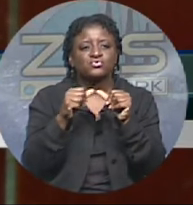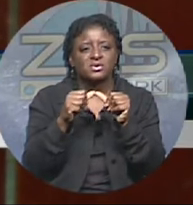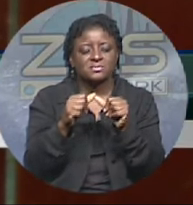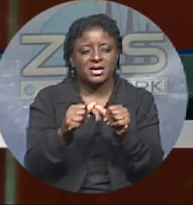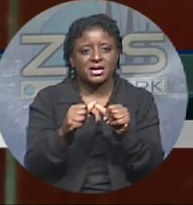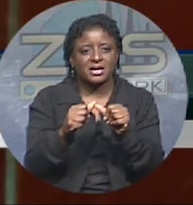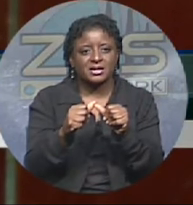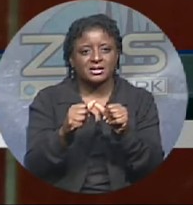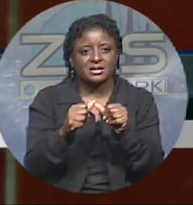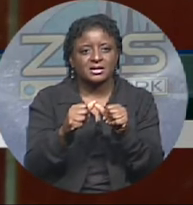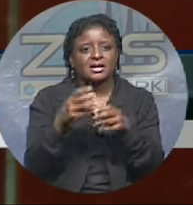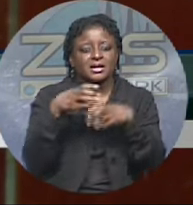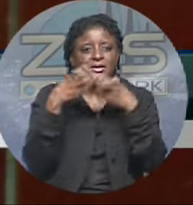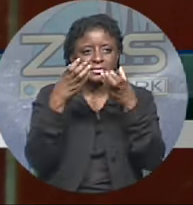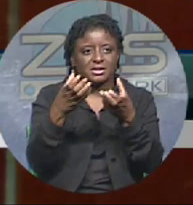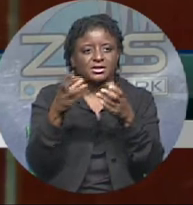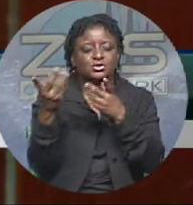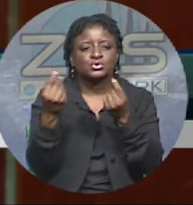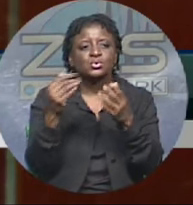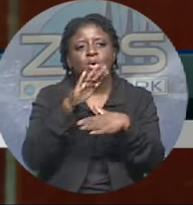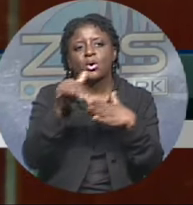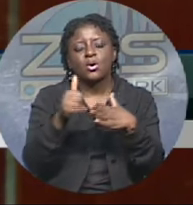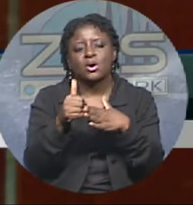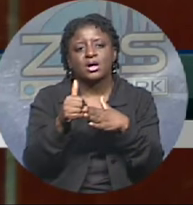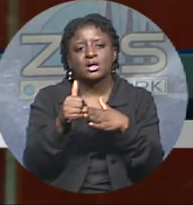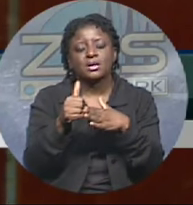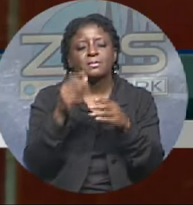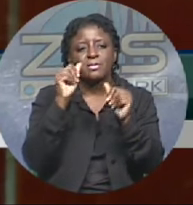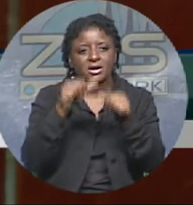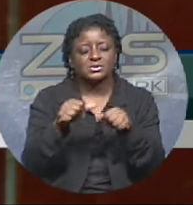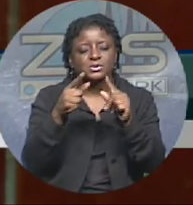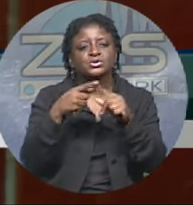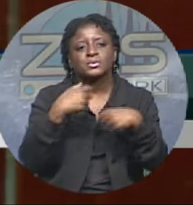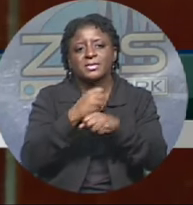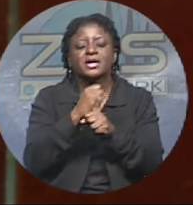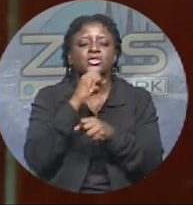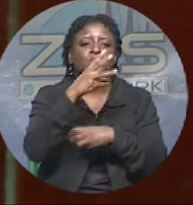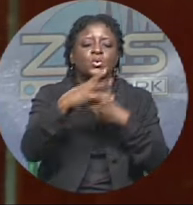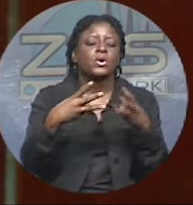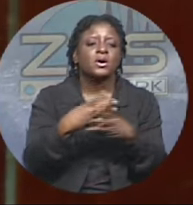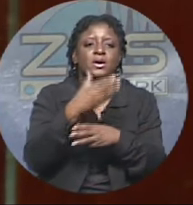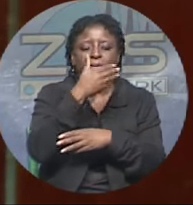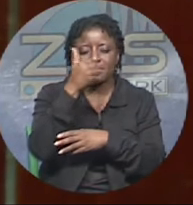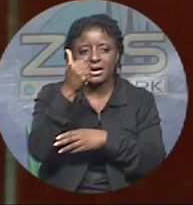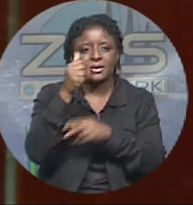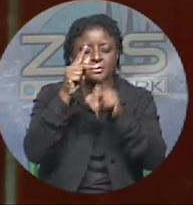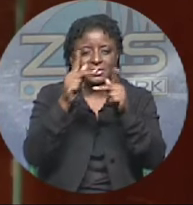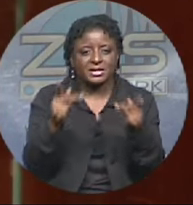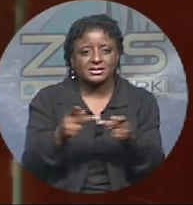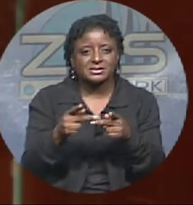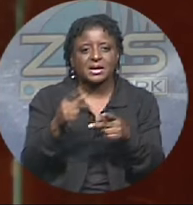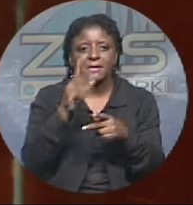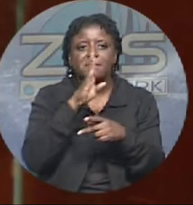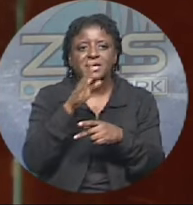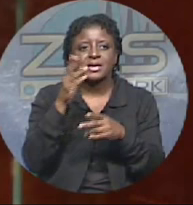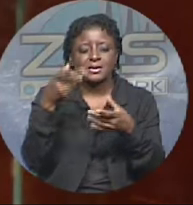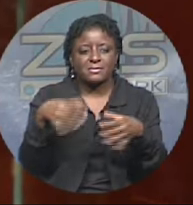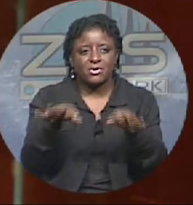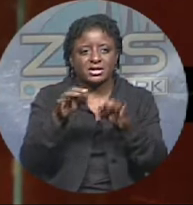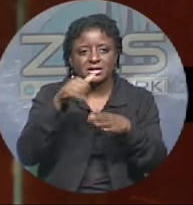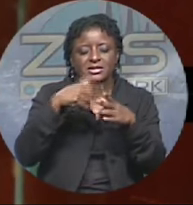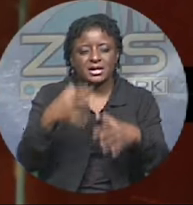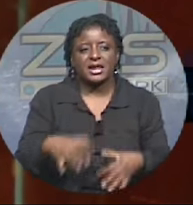possible to make the world a better place by being important in the life of each child. I joined the Kiwanis